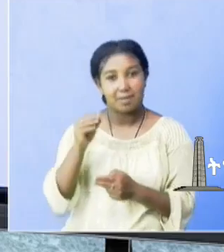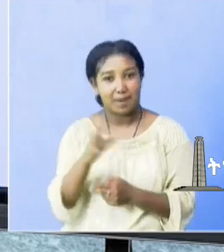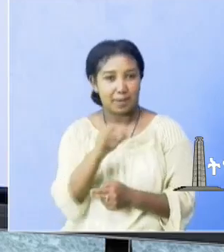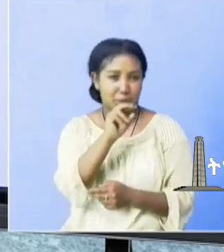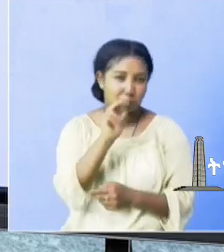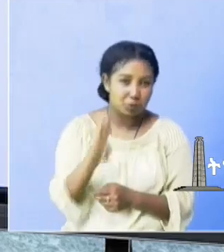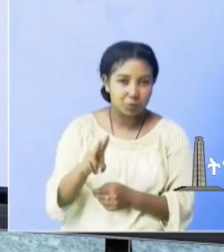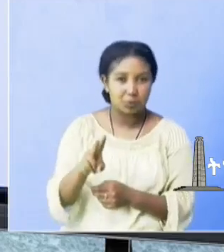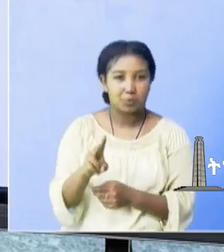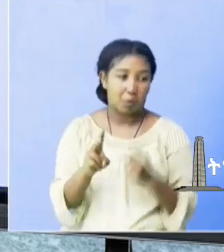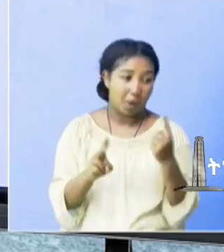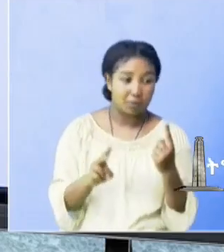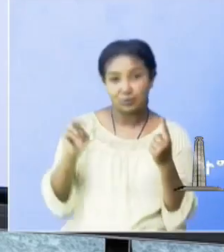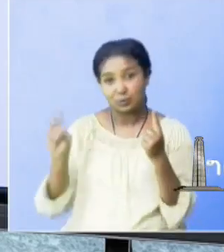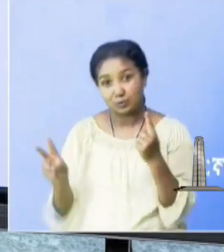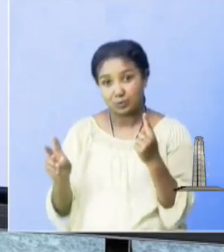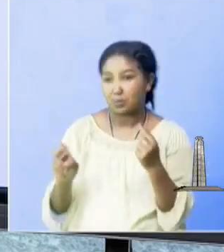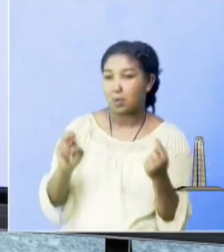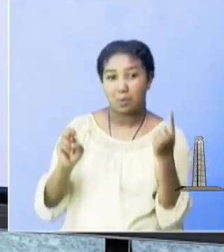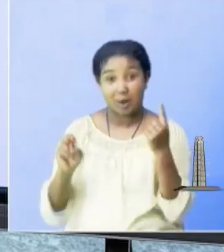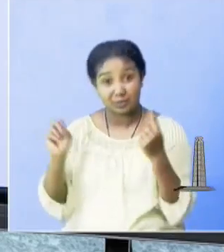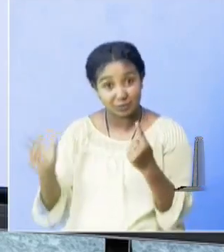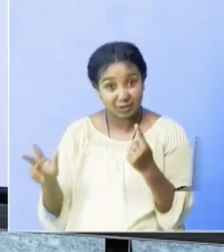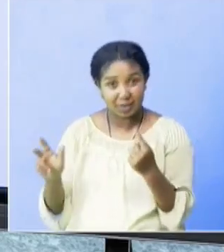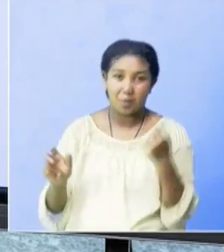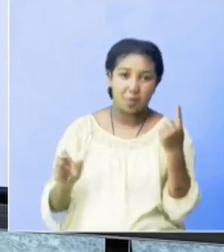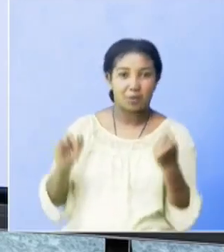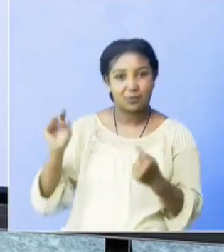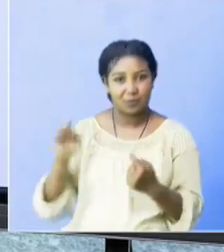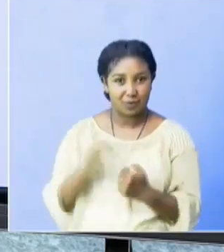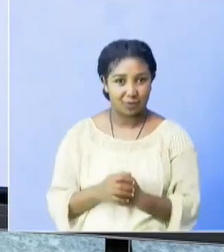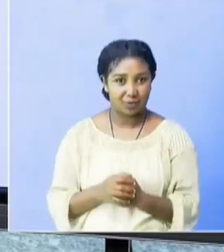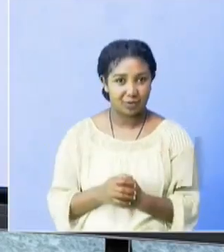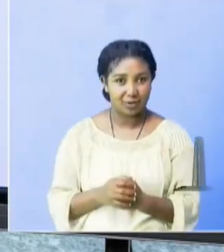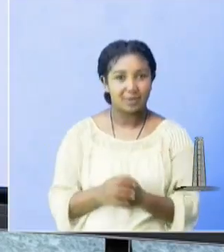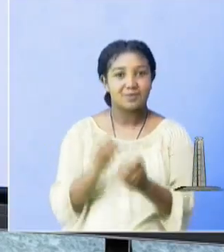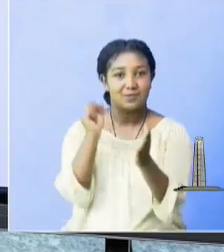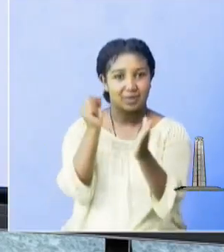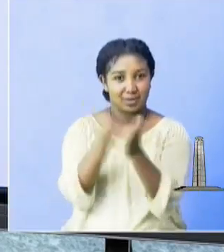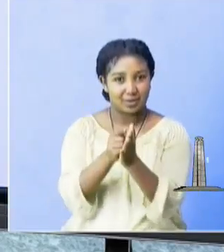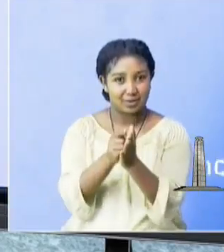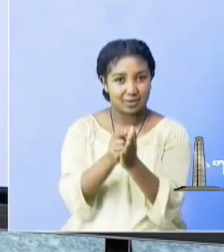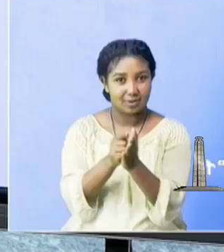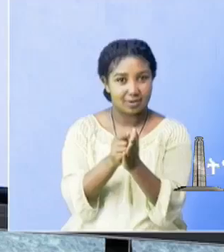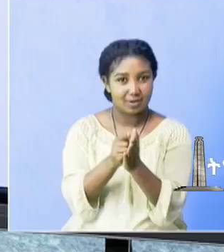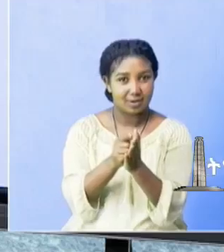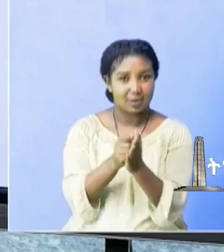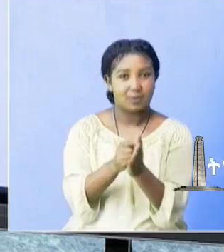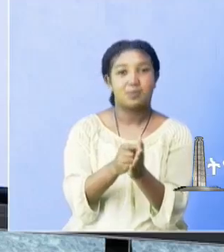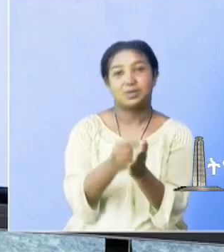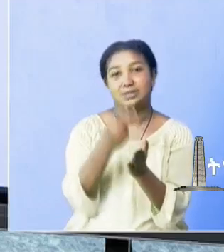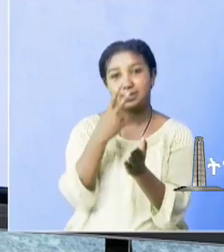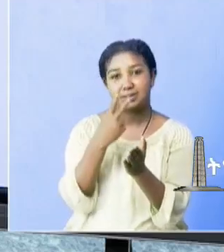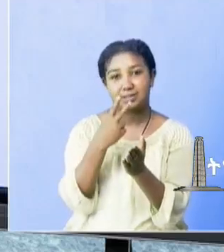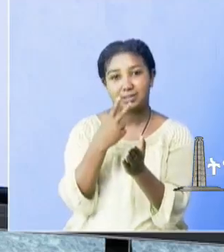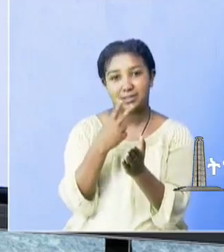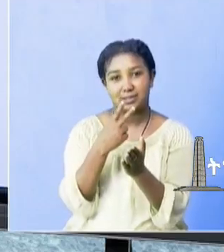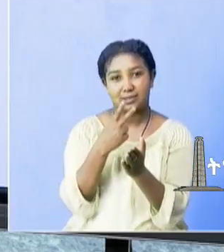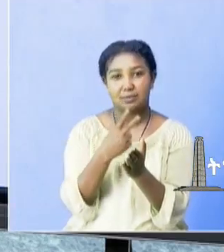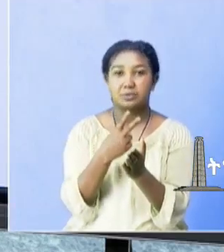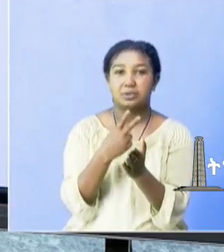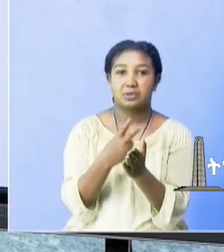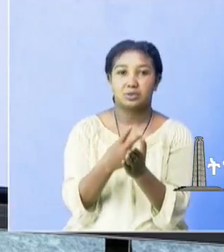2, 3, maybe 4. For example, we were seeing about, we just add